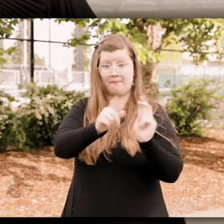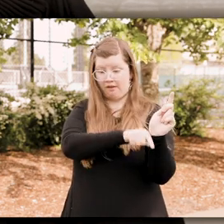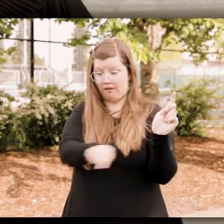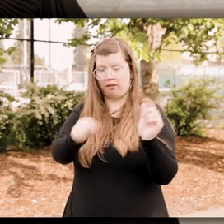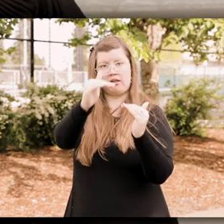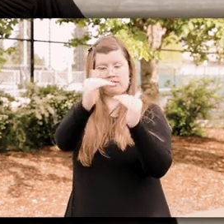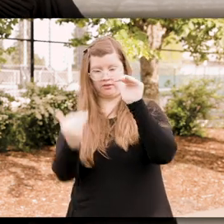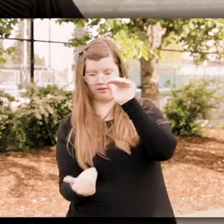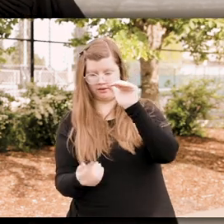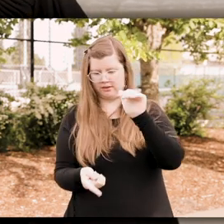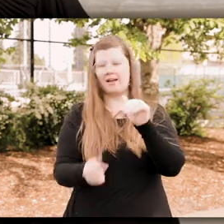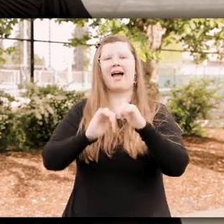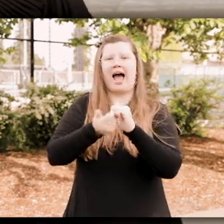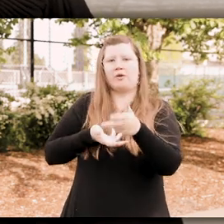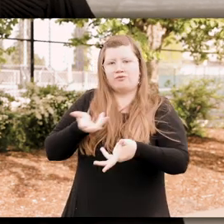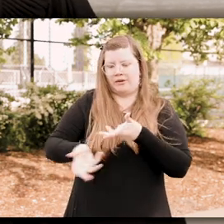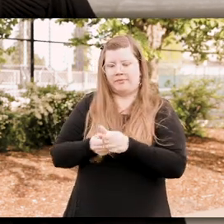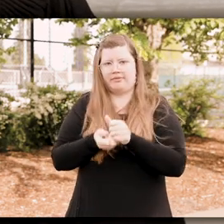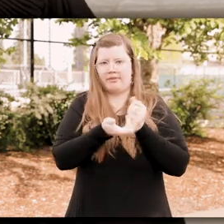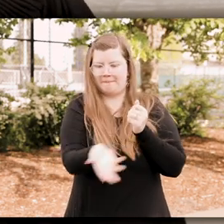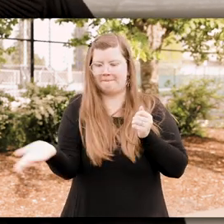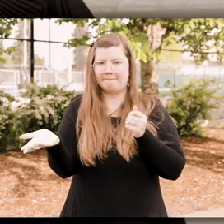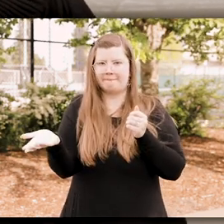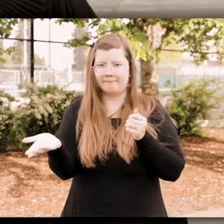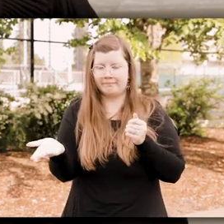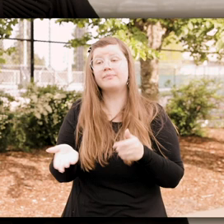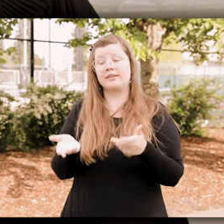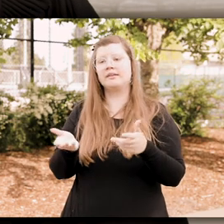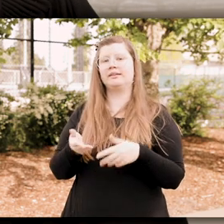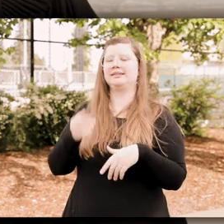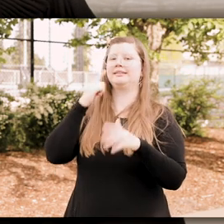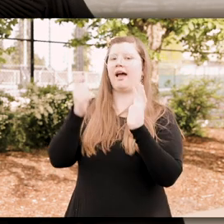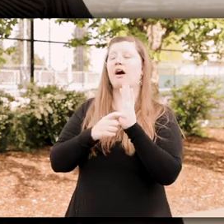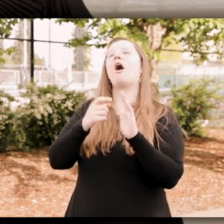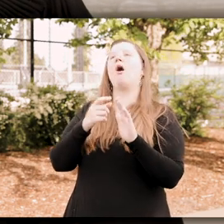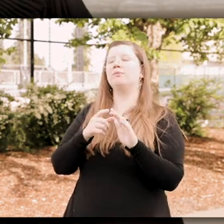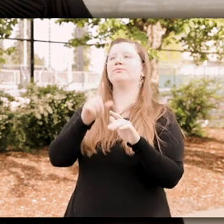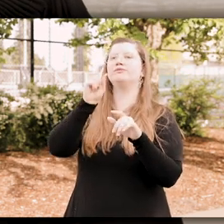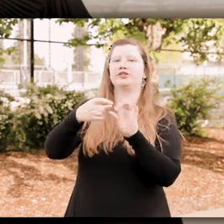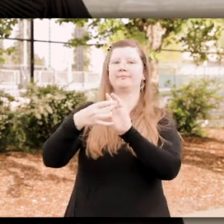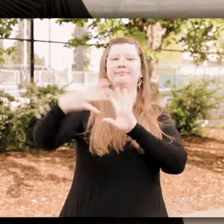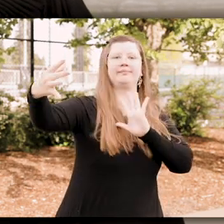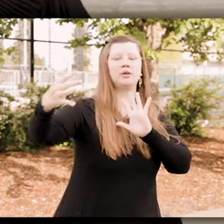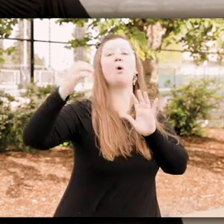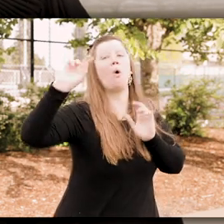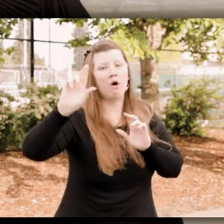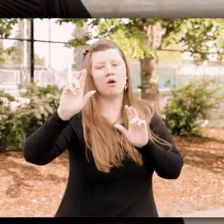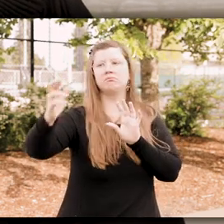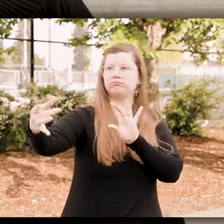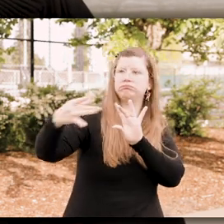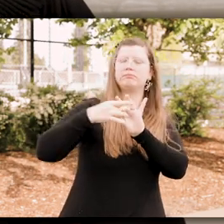if you can hold them close or you should keep them at a distance. Also apply that insight to your own actions.